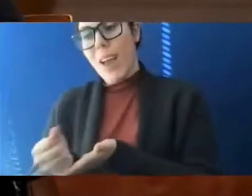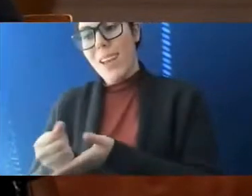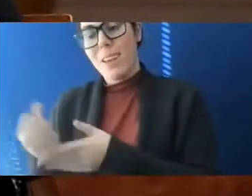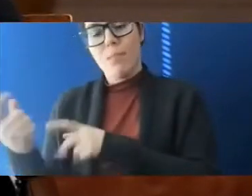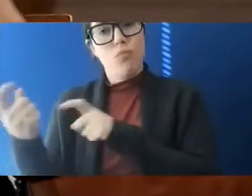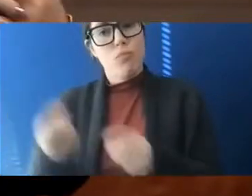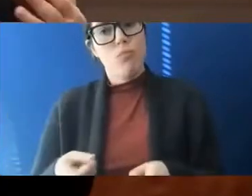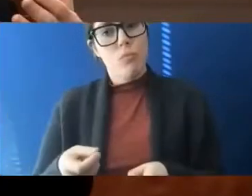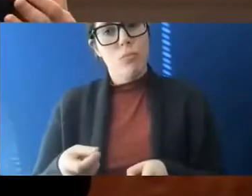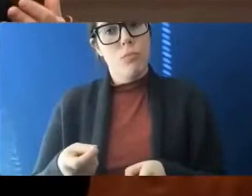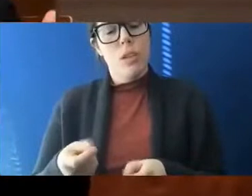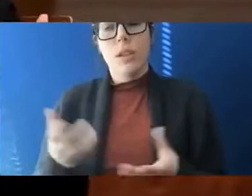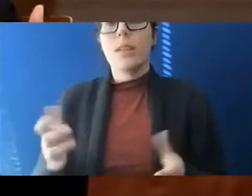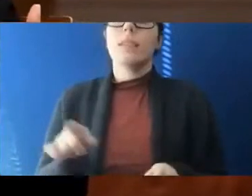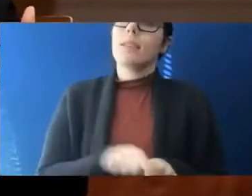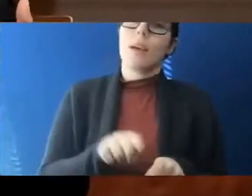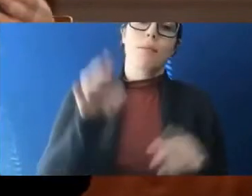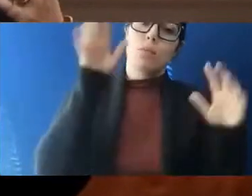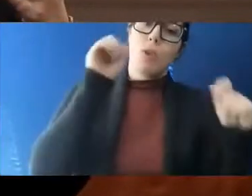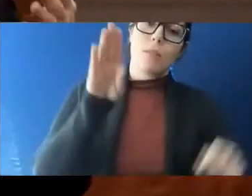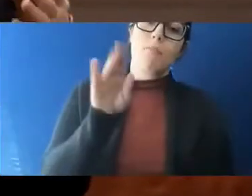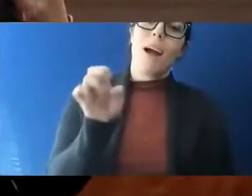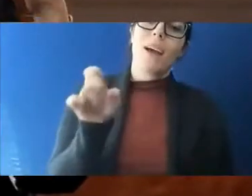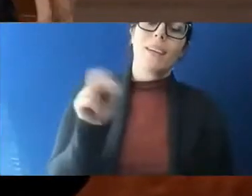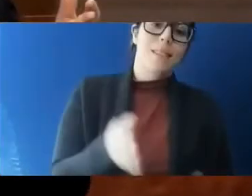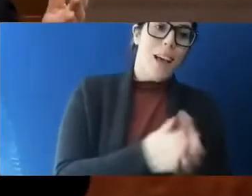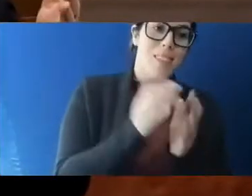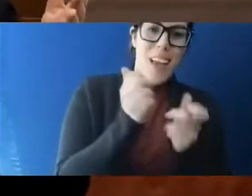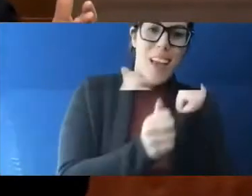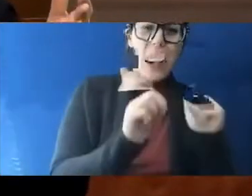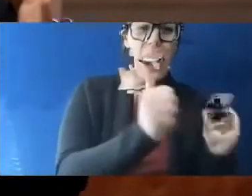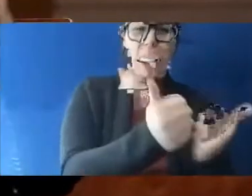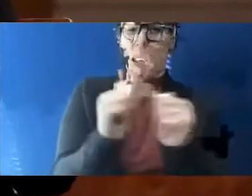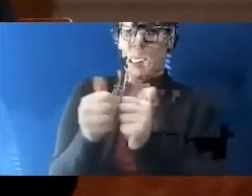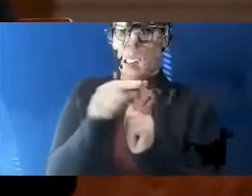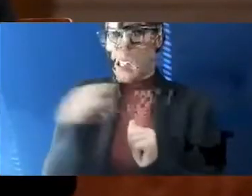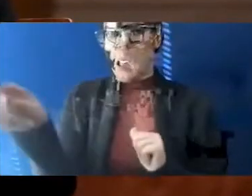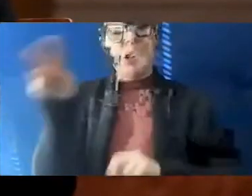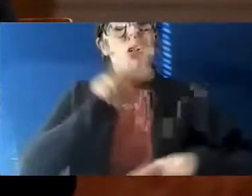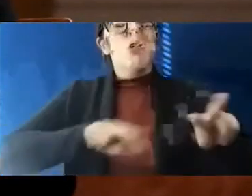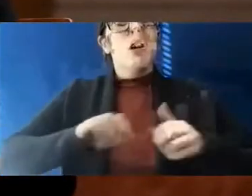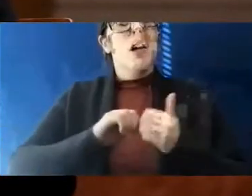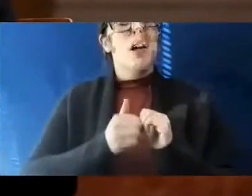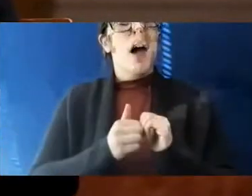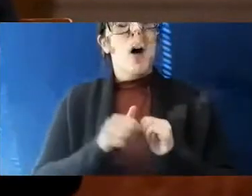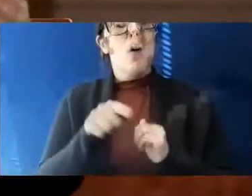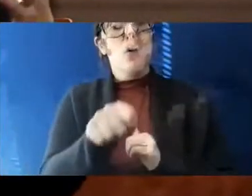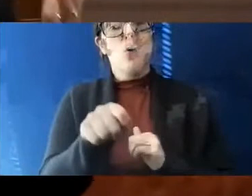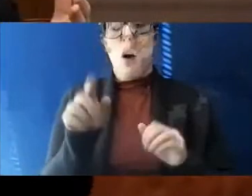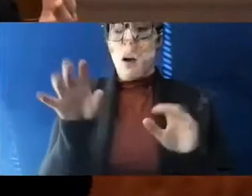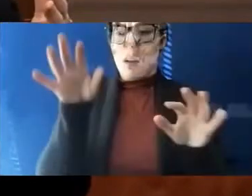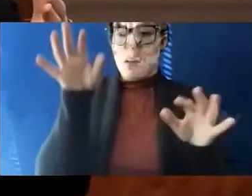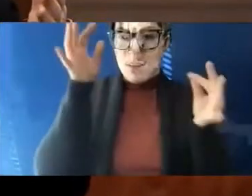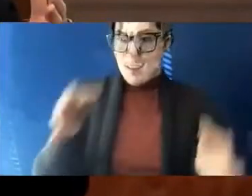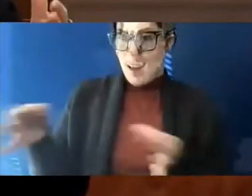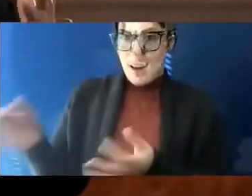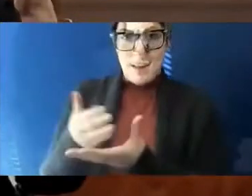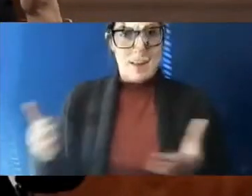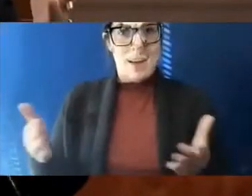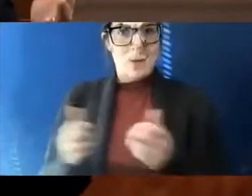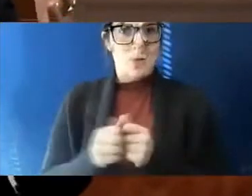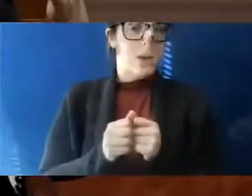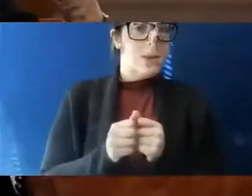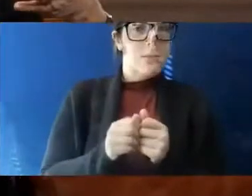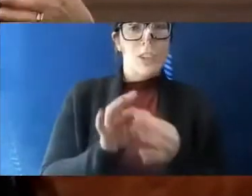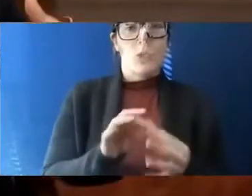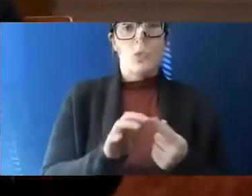Biden has asked every agency in government to look at the equity implications of choices we make, private